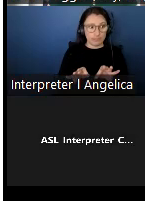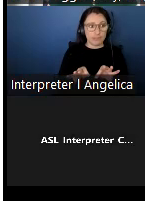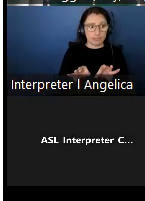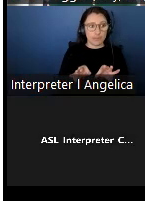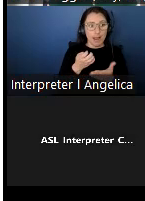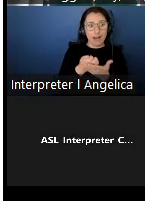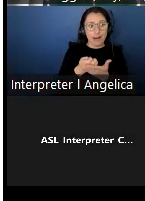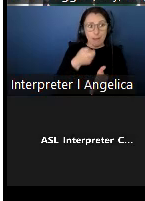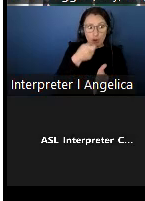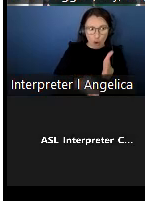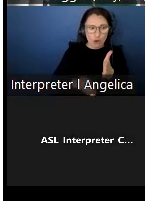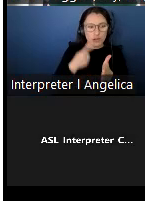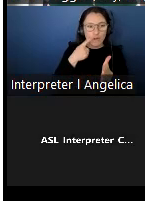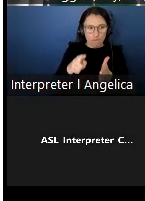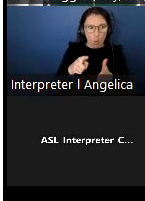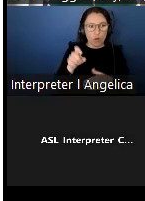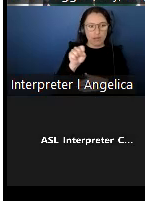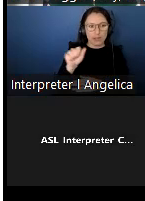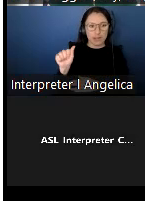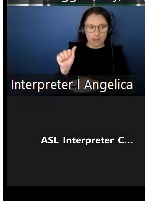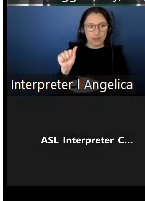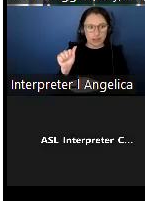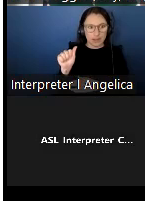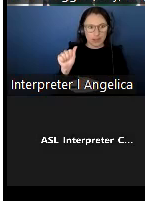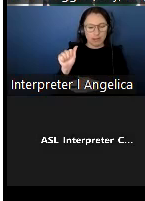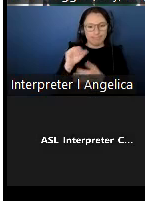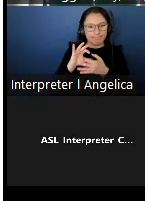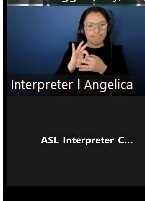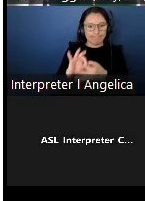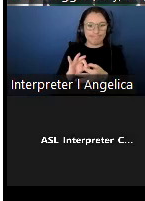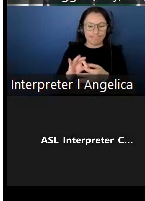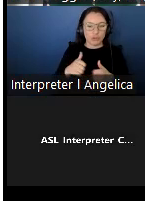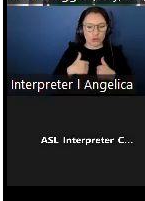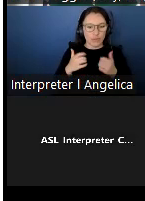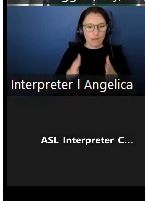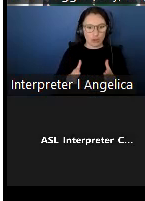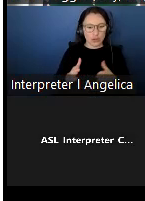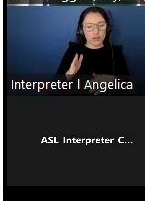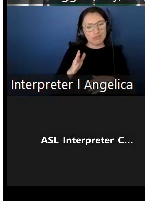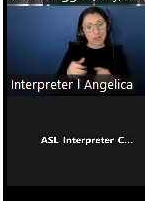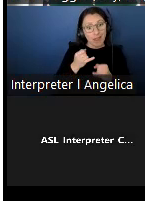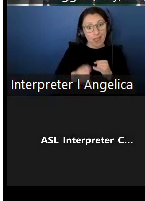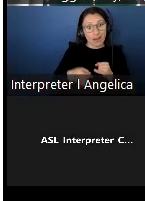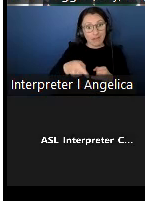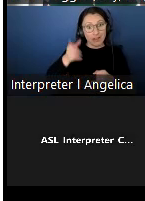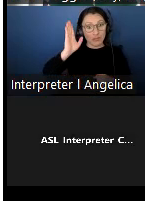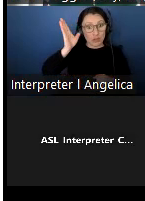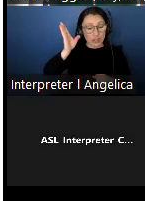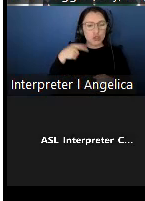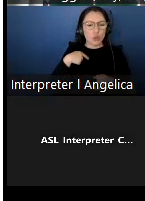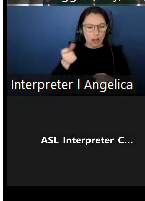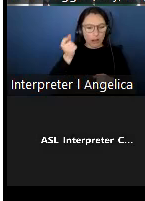for survivors. At the end of this presentation, you'll understand the role societal and institutional